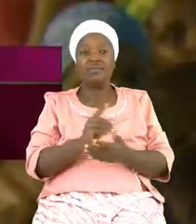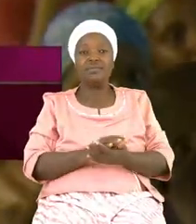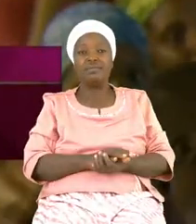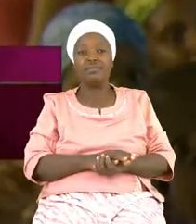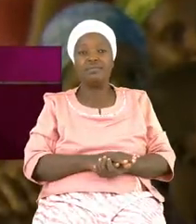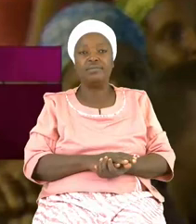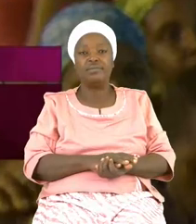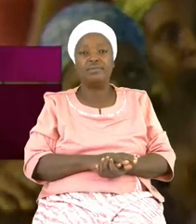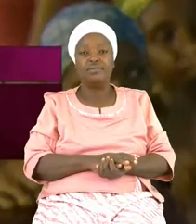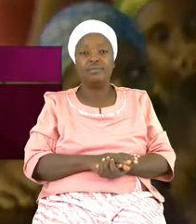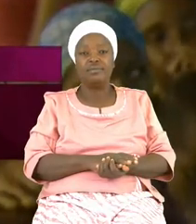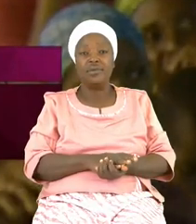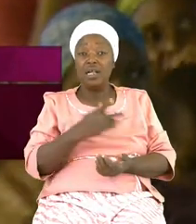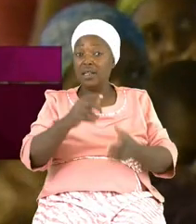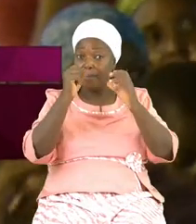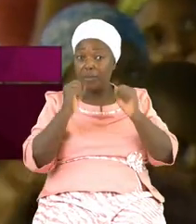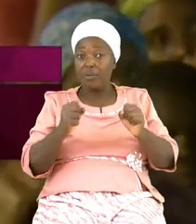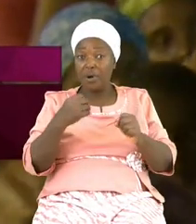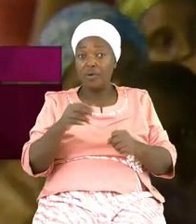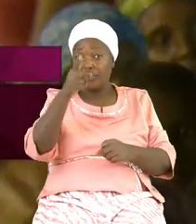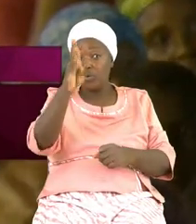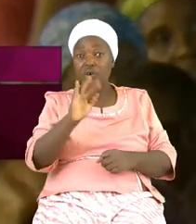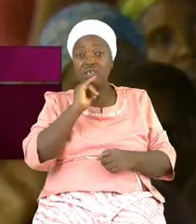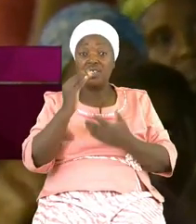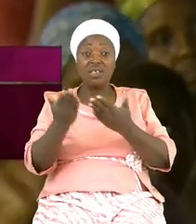The power of God is here.